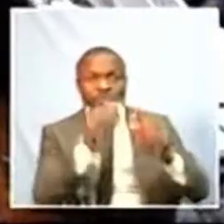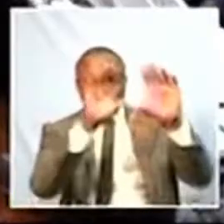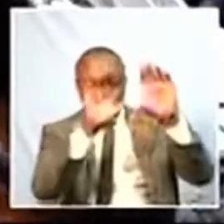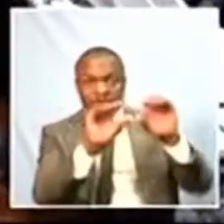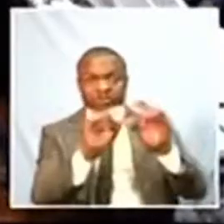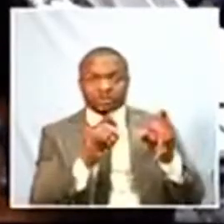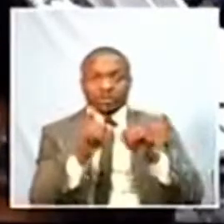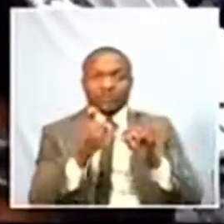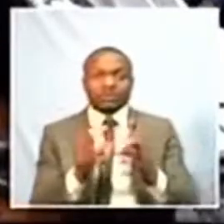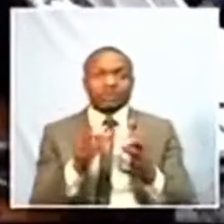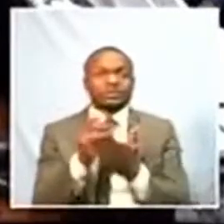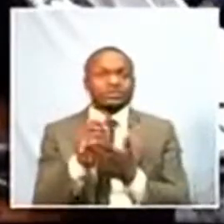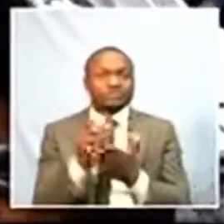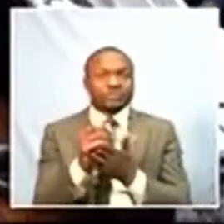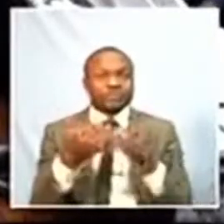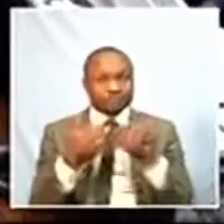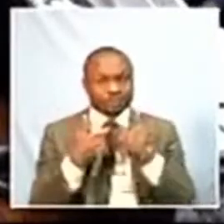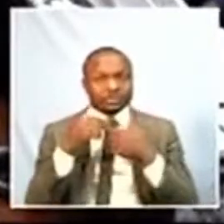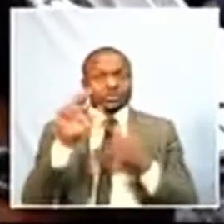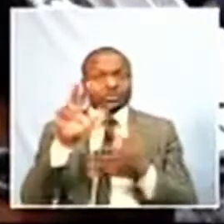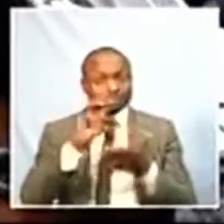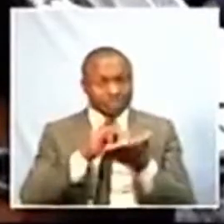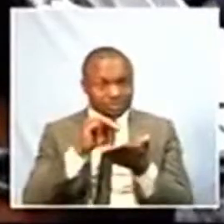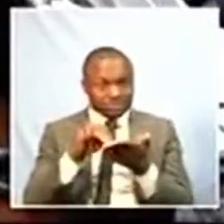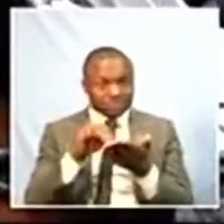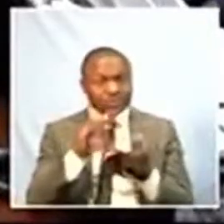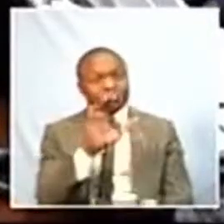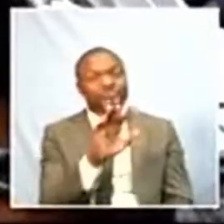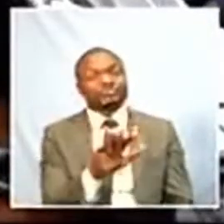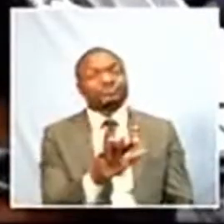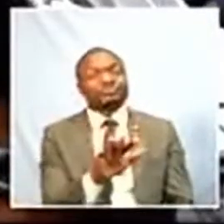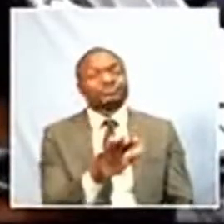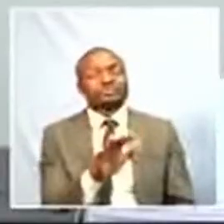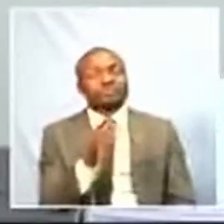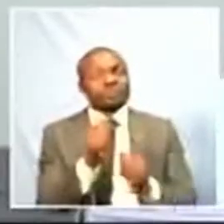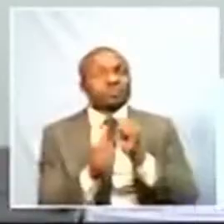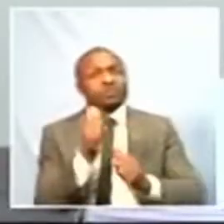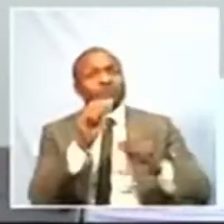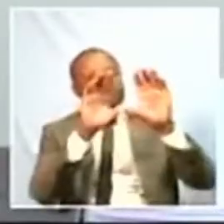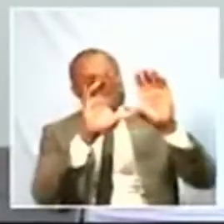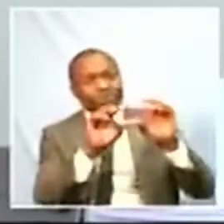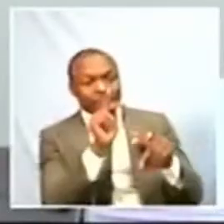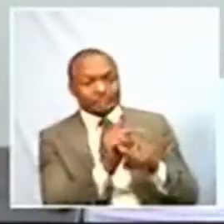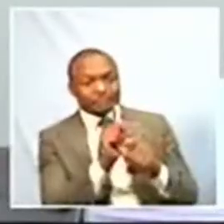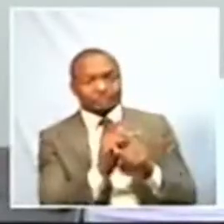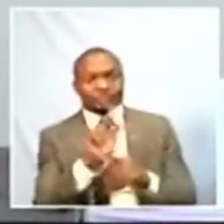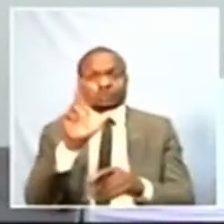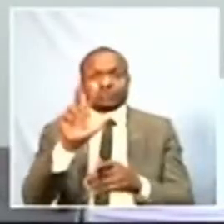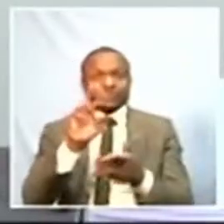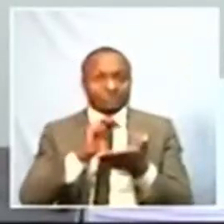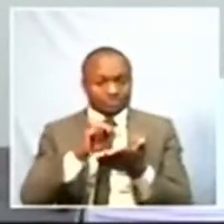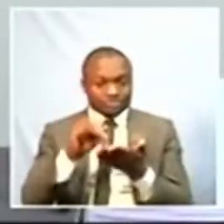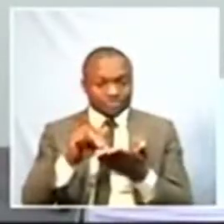Director Finance, do you have the 3 million? In which account is holding 3 million?